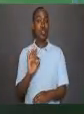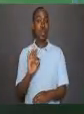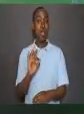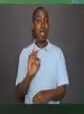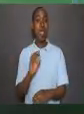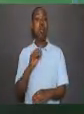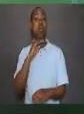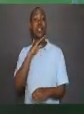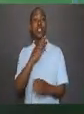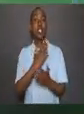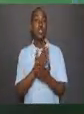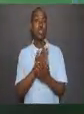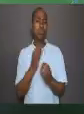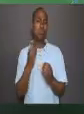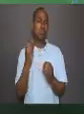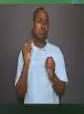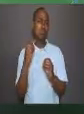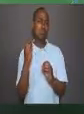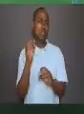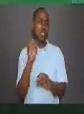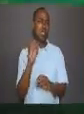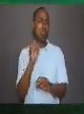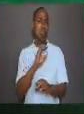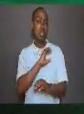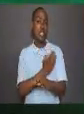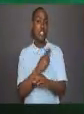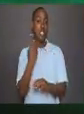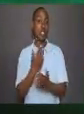waste without the use of energy.